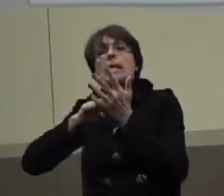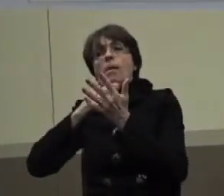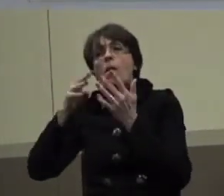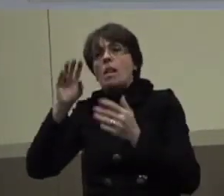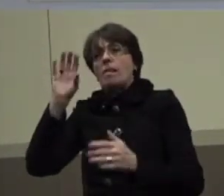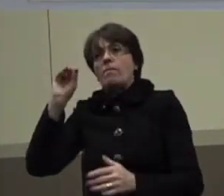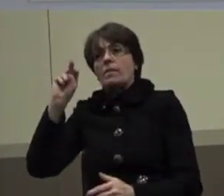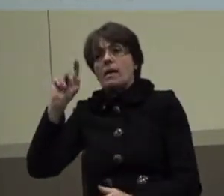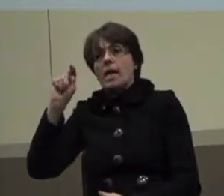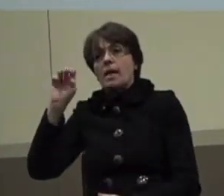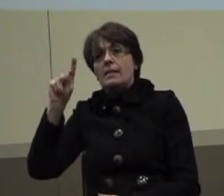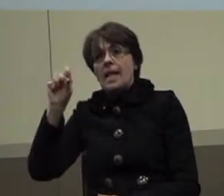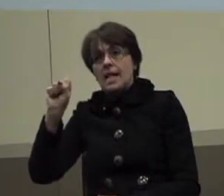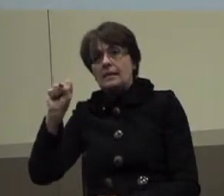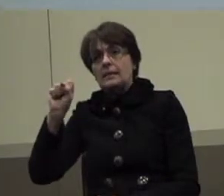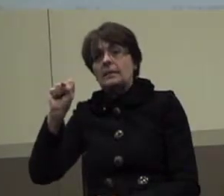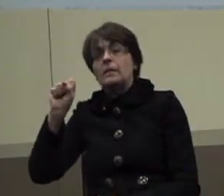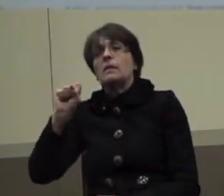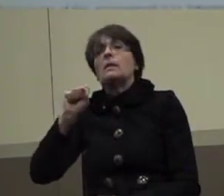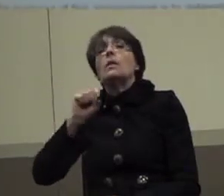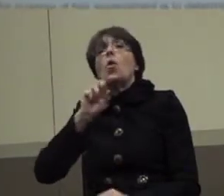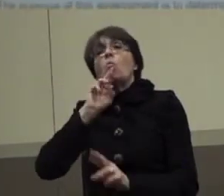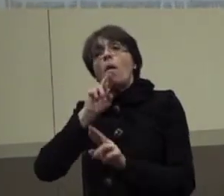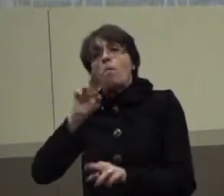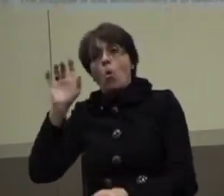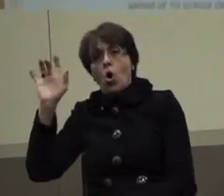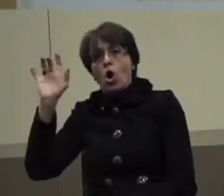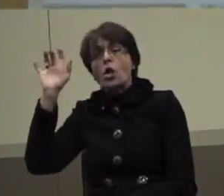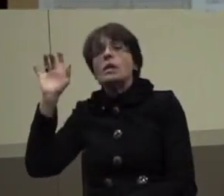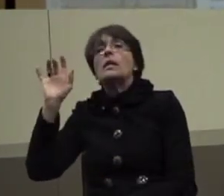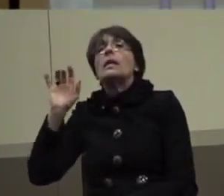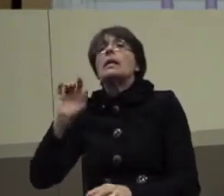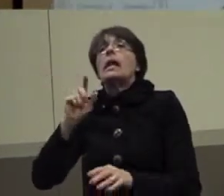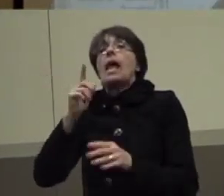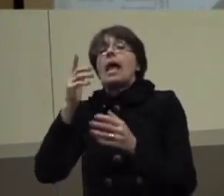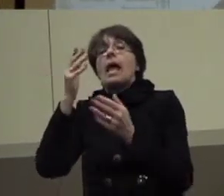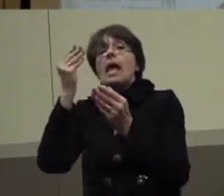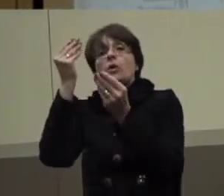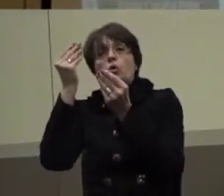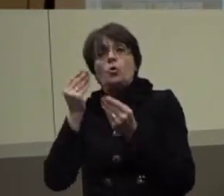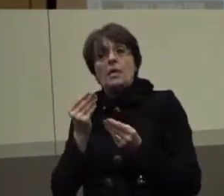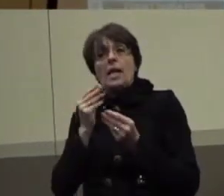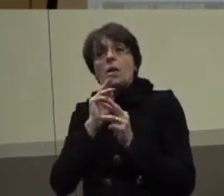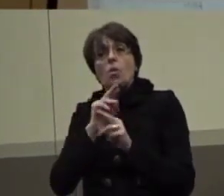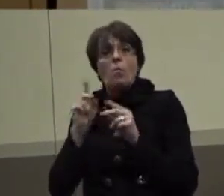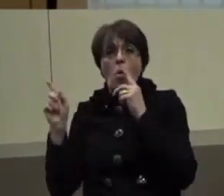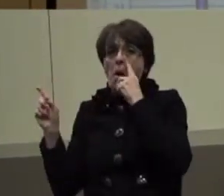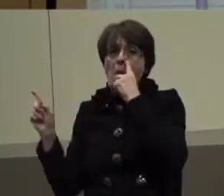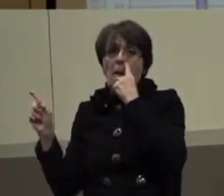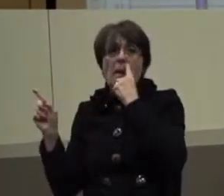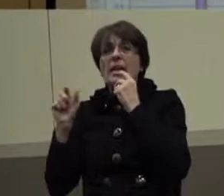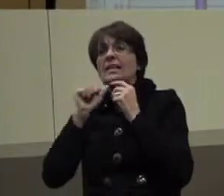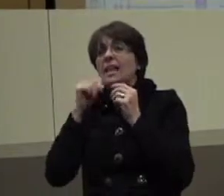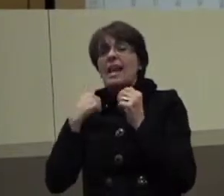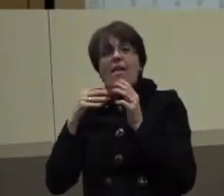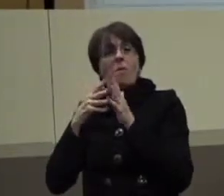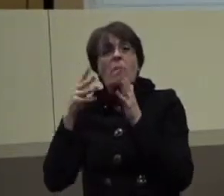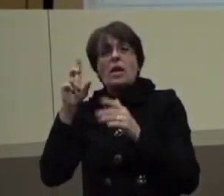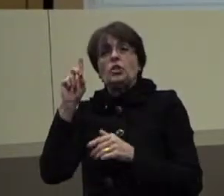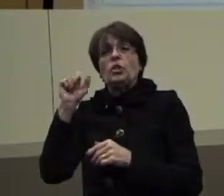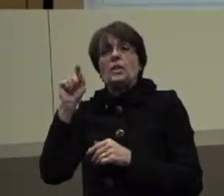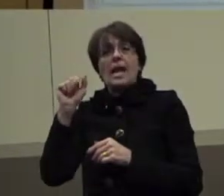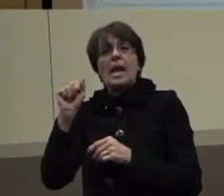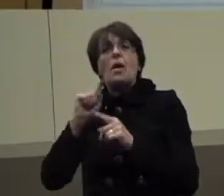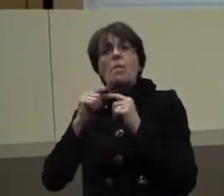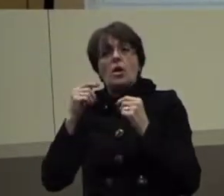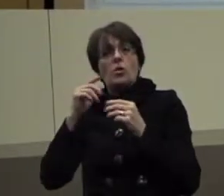you click report, and you get a report. This one doesn't have very much data in it, but you get all